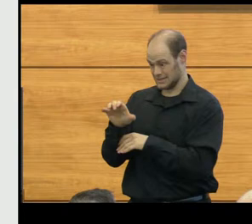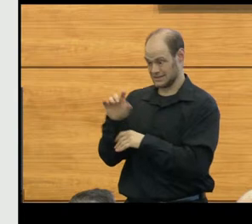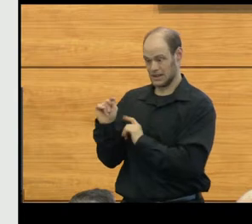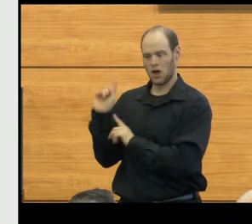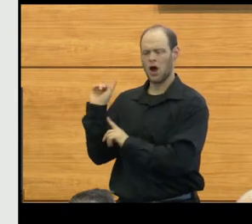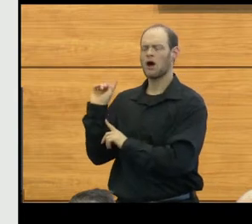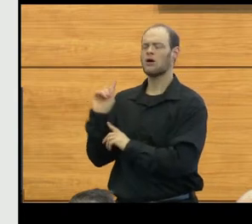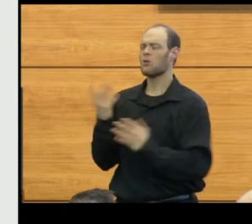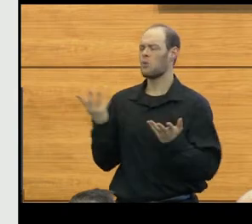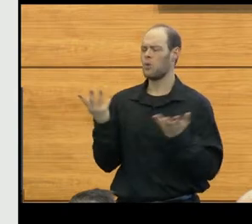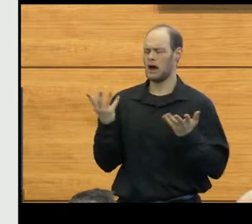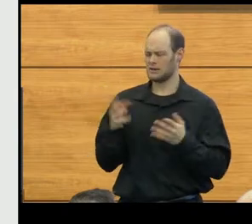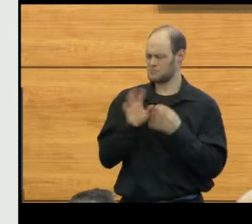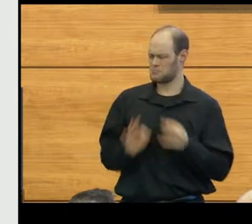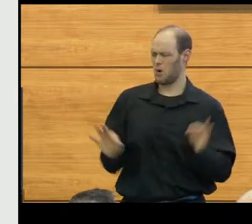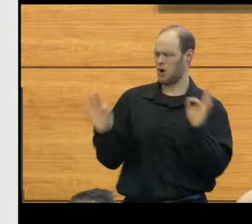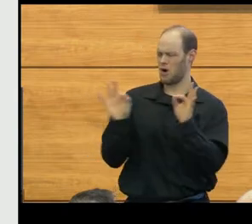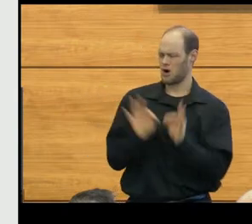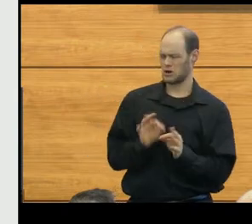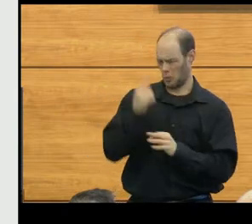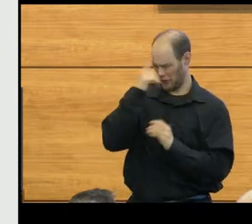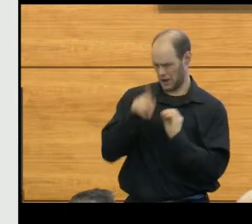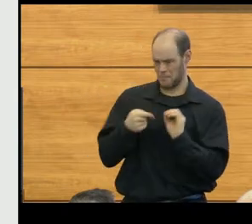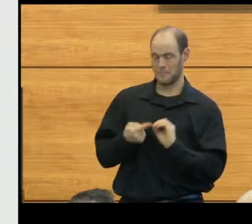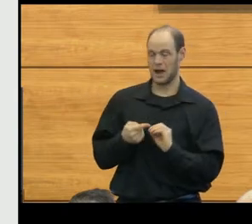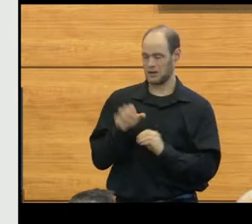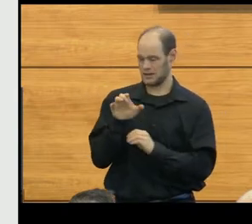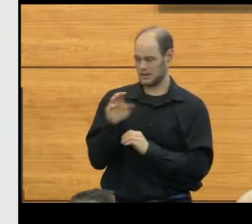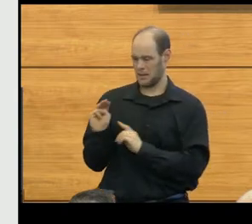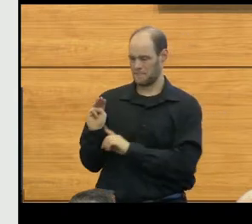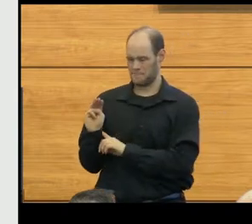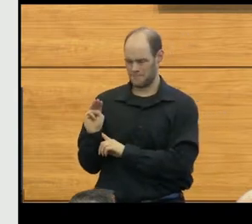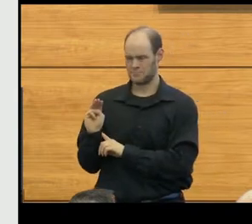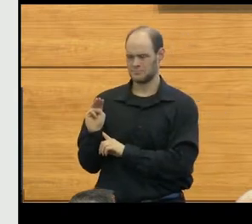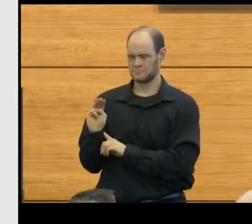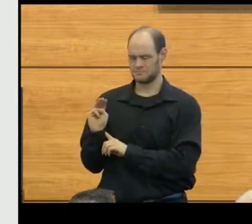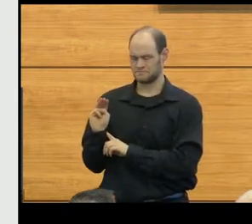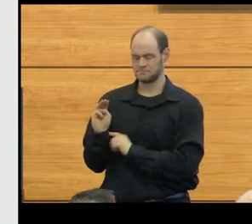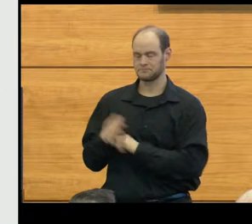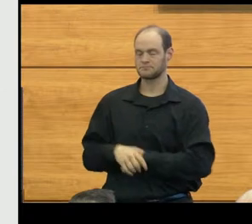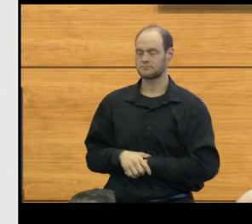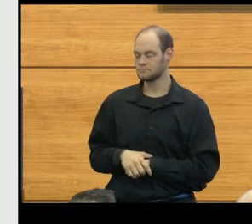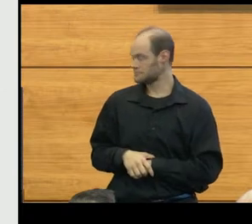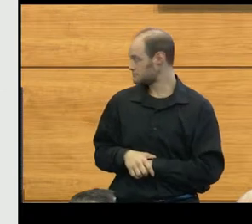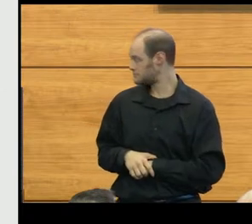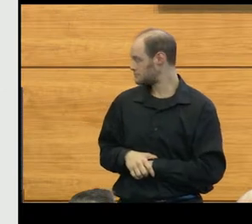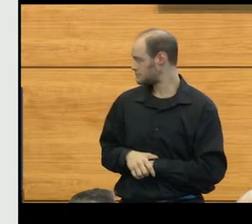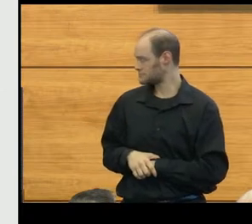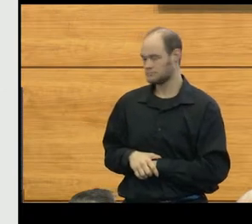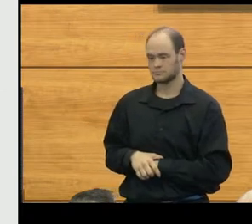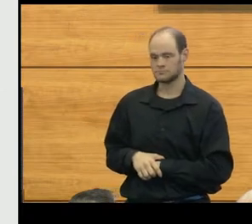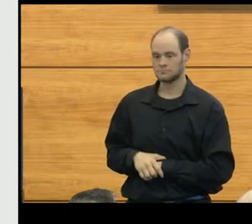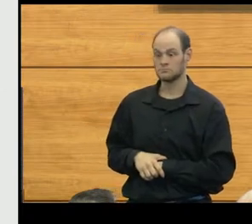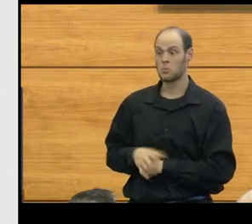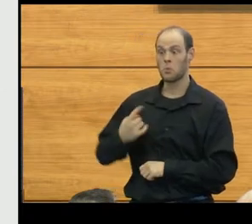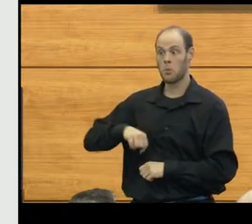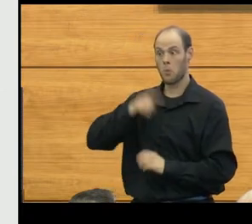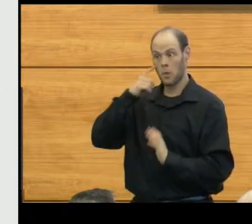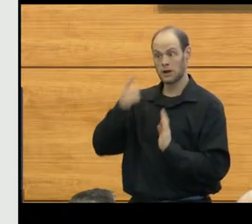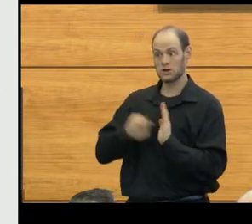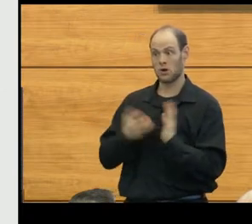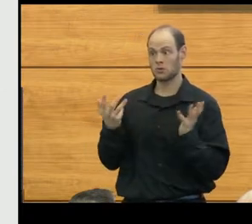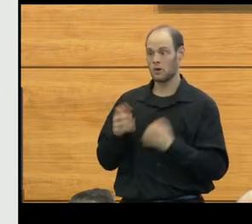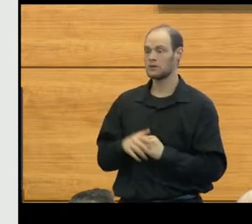tonsils? When is it important to think about a Chiari malformation? And what we find out is that, in